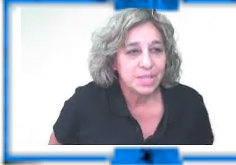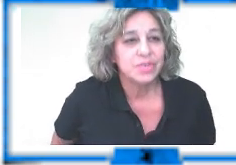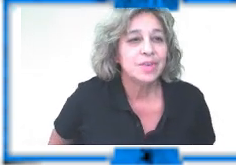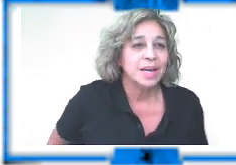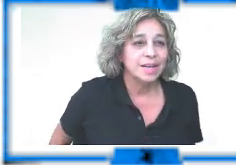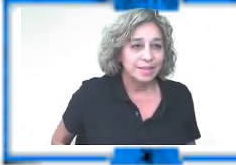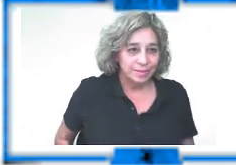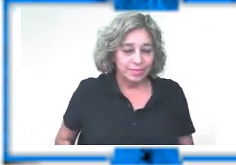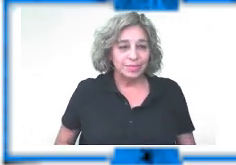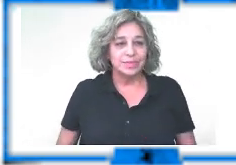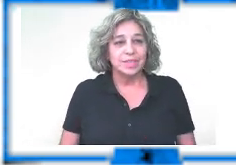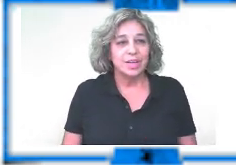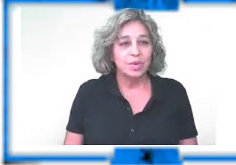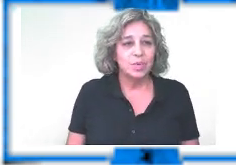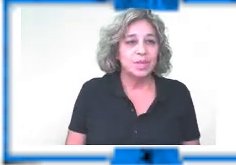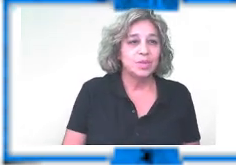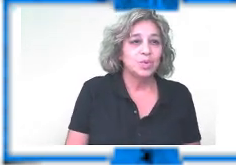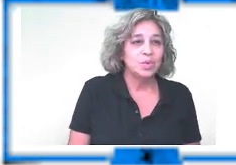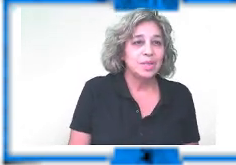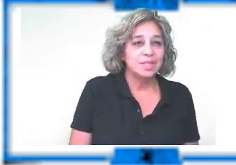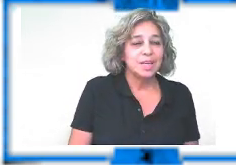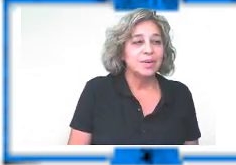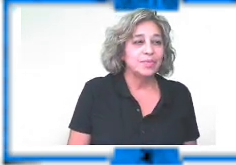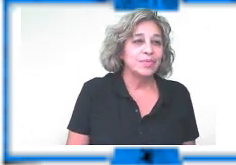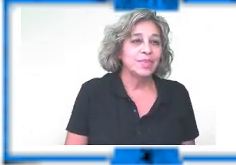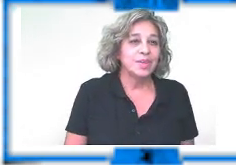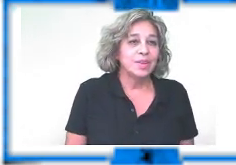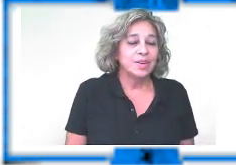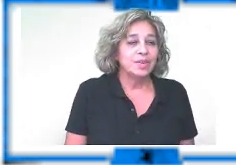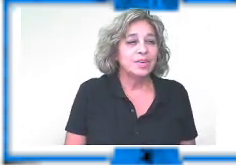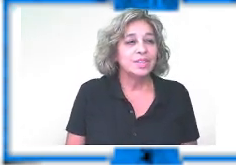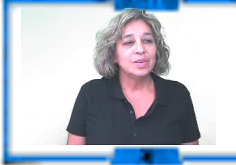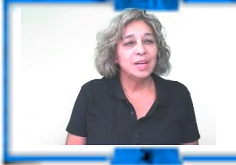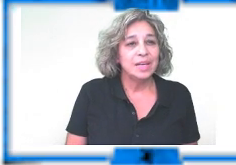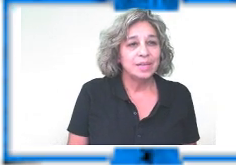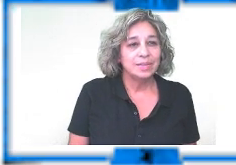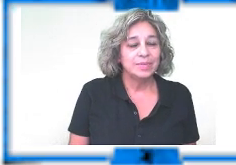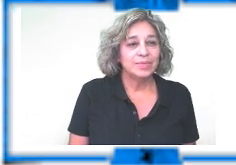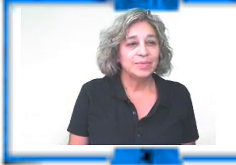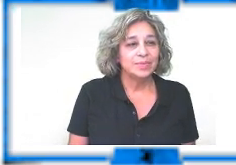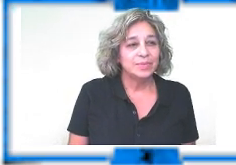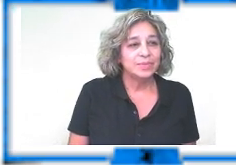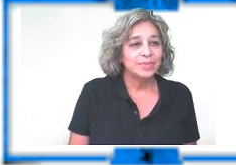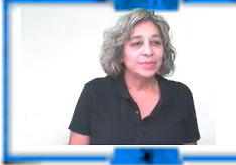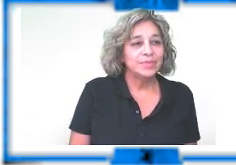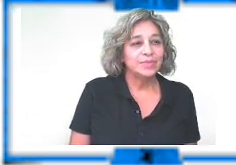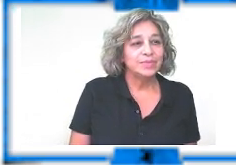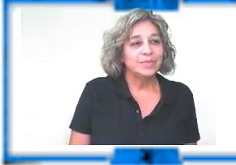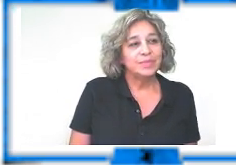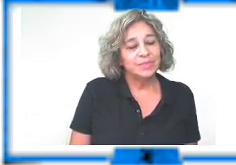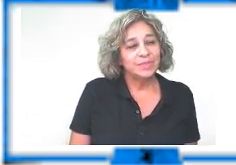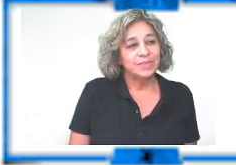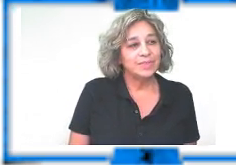in Pachuca or Tulancingo or in Tula or in Tula